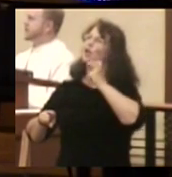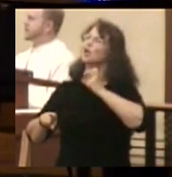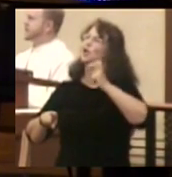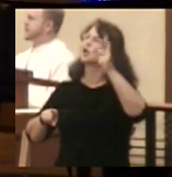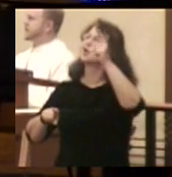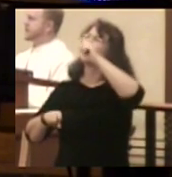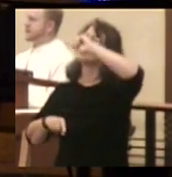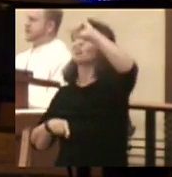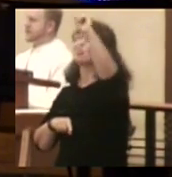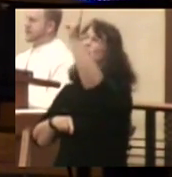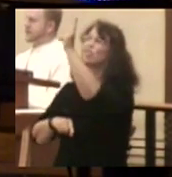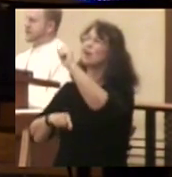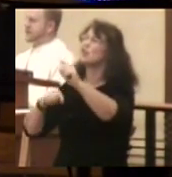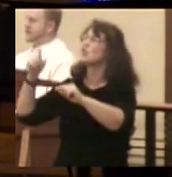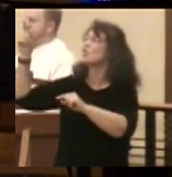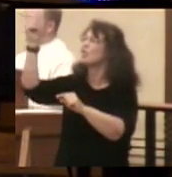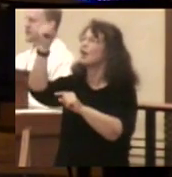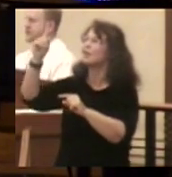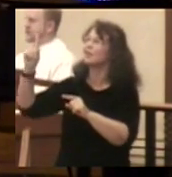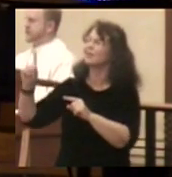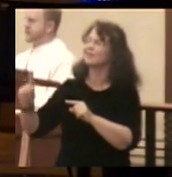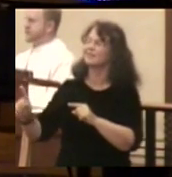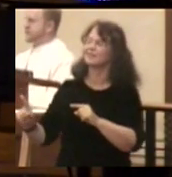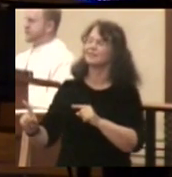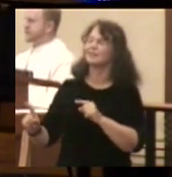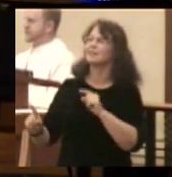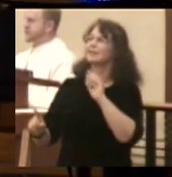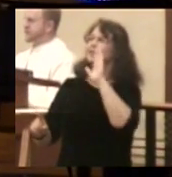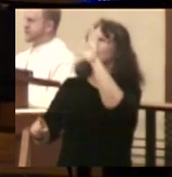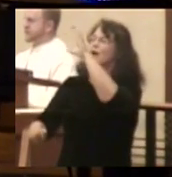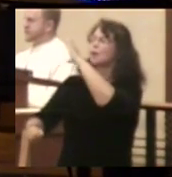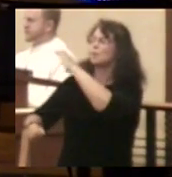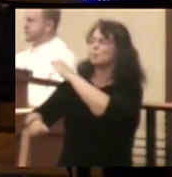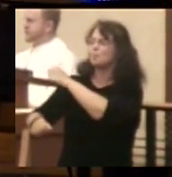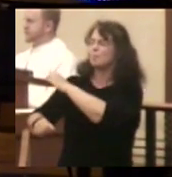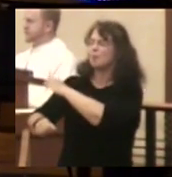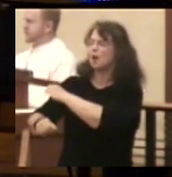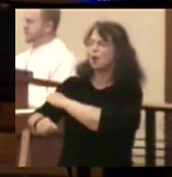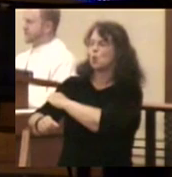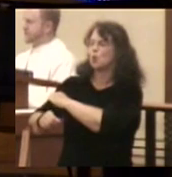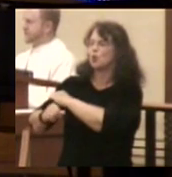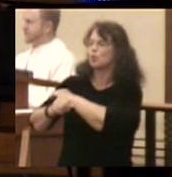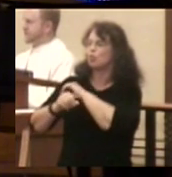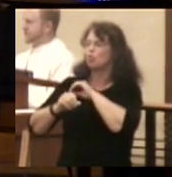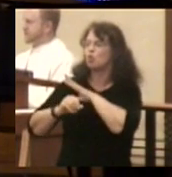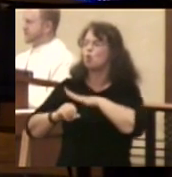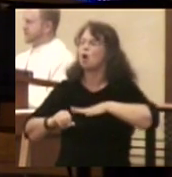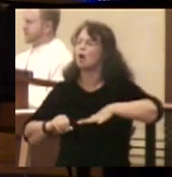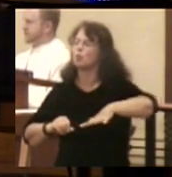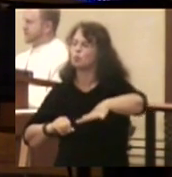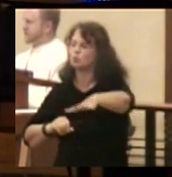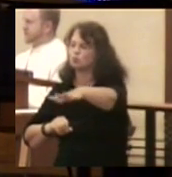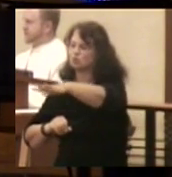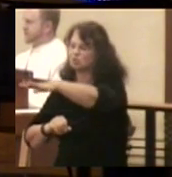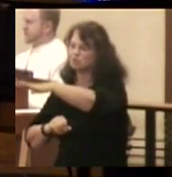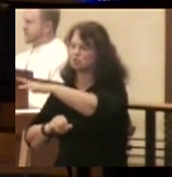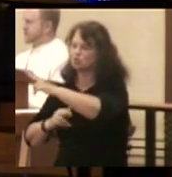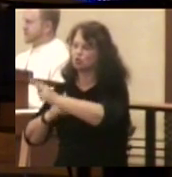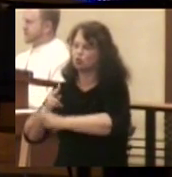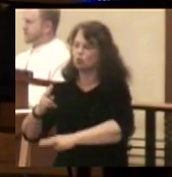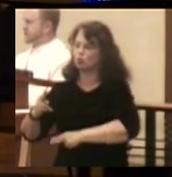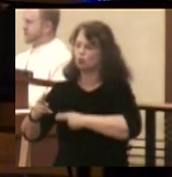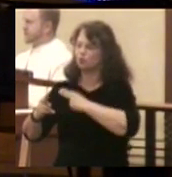thunder. Thy power throughout the universe